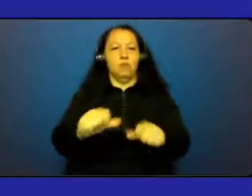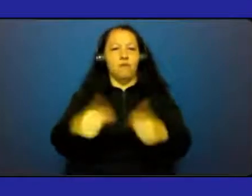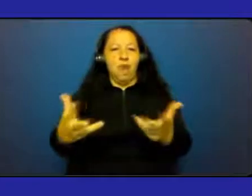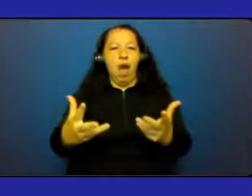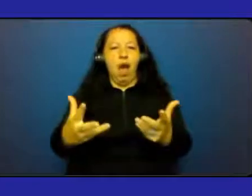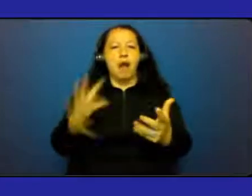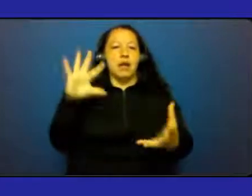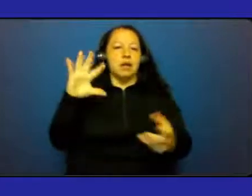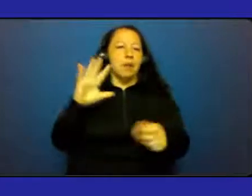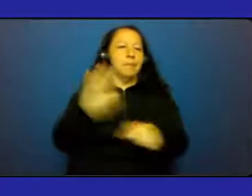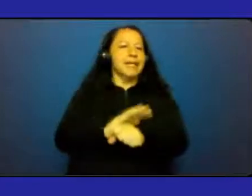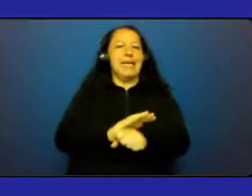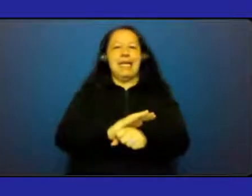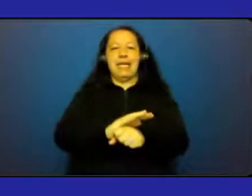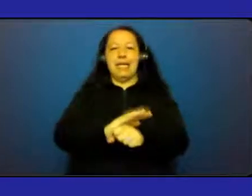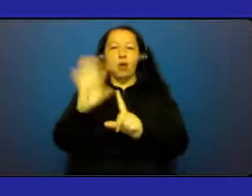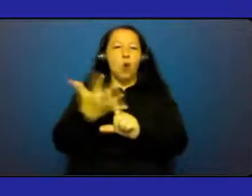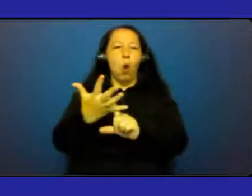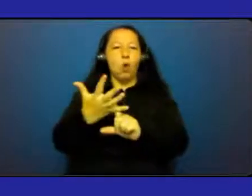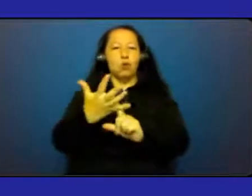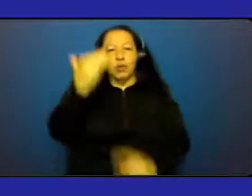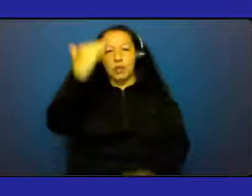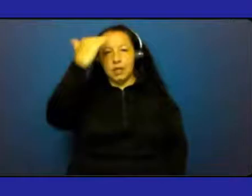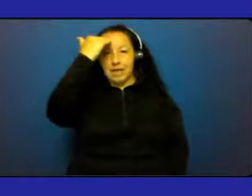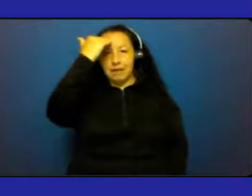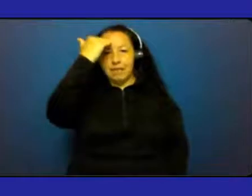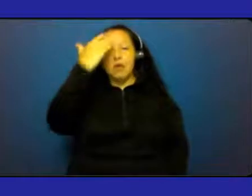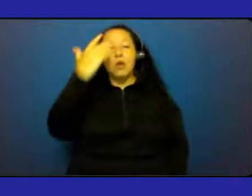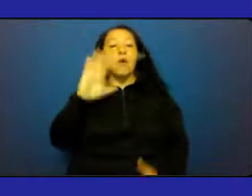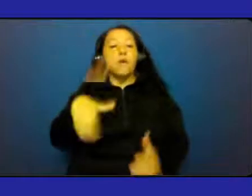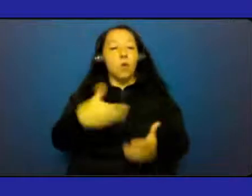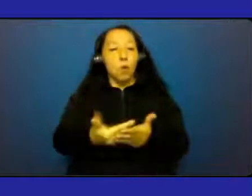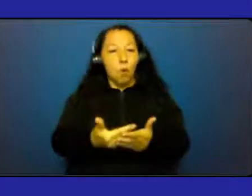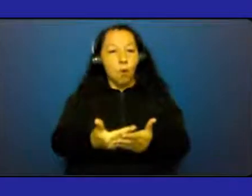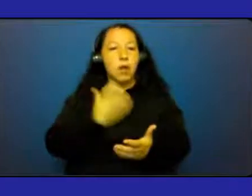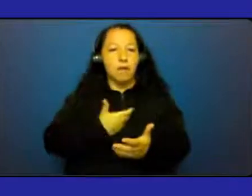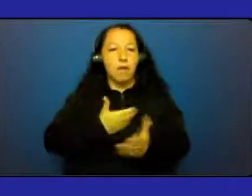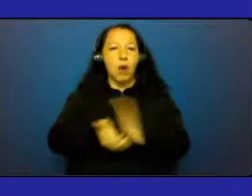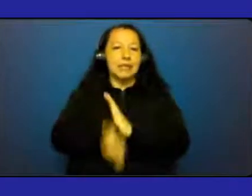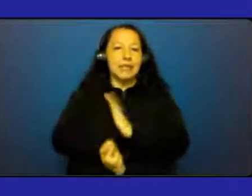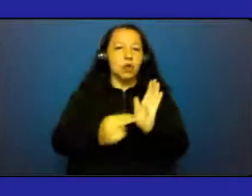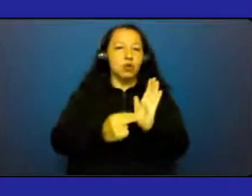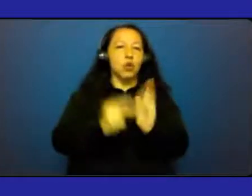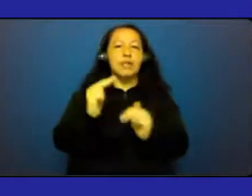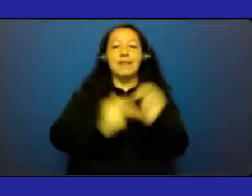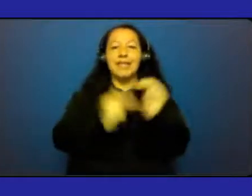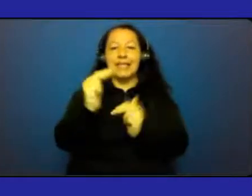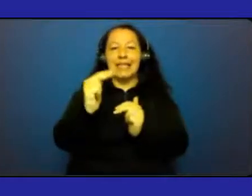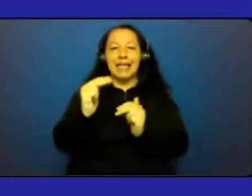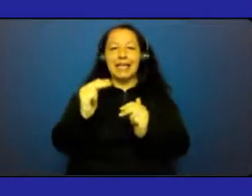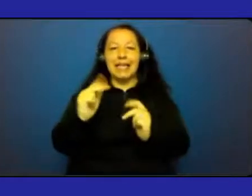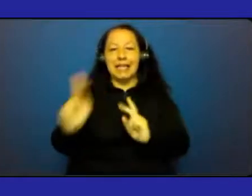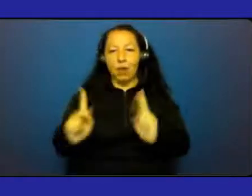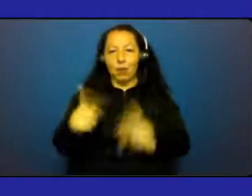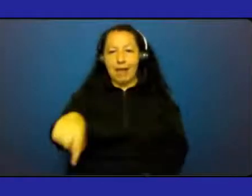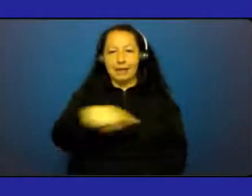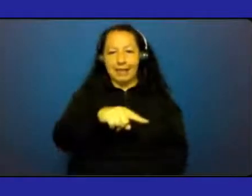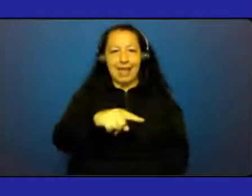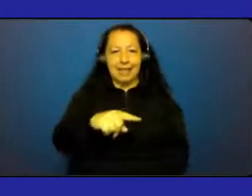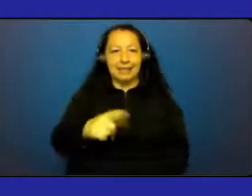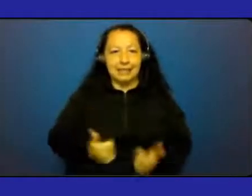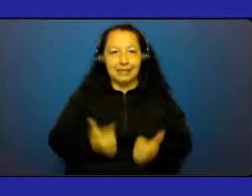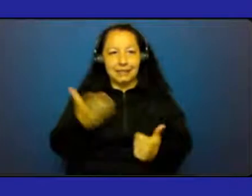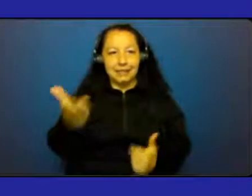sensitive care to all our skilled nursing facility residents. So with that, I want to thank everybody